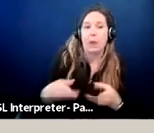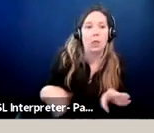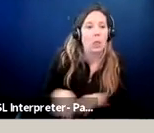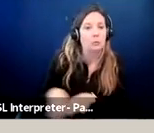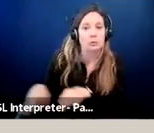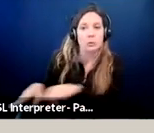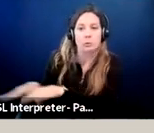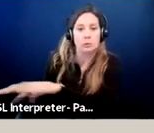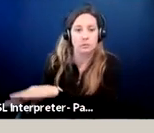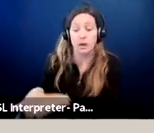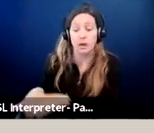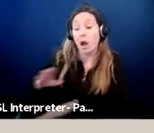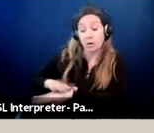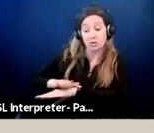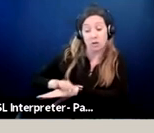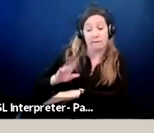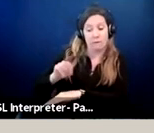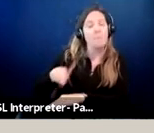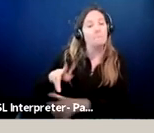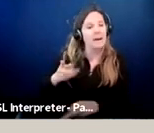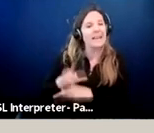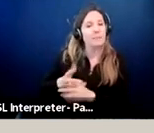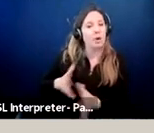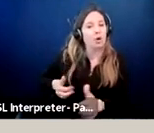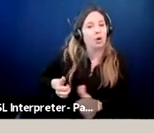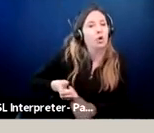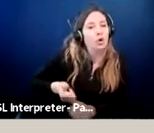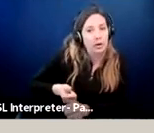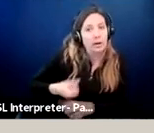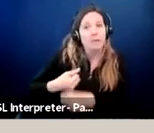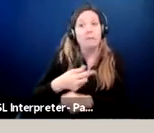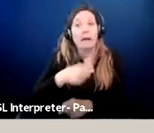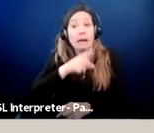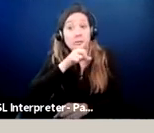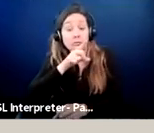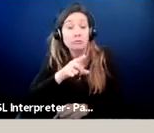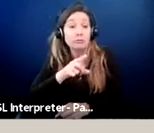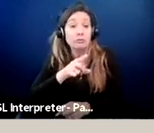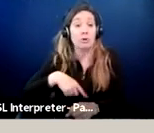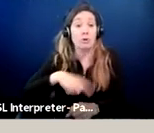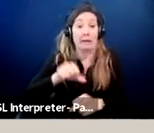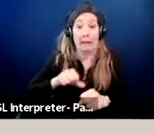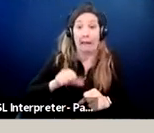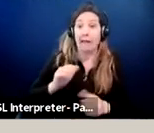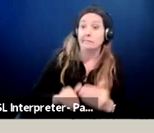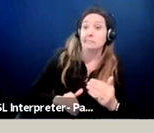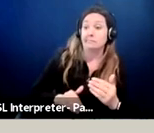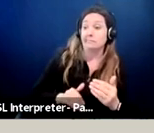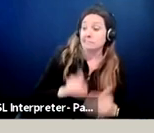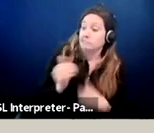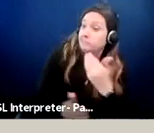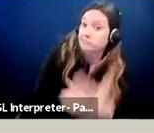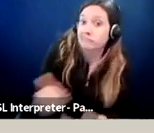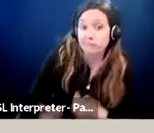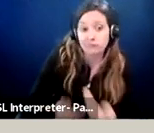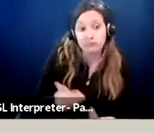closed. Consulting firms sort of stay on the ball and they work around that to make sure, you know, we can maximize, get this going then. And then funding pools